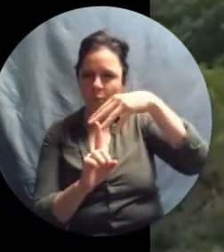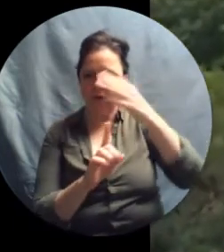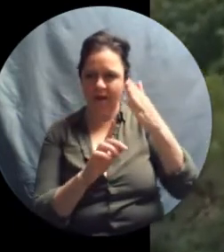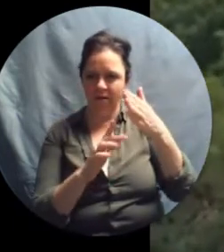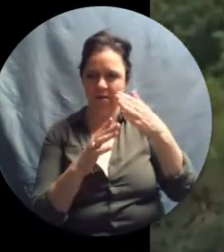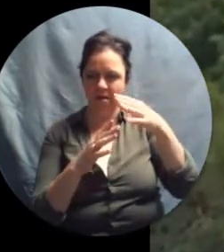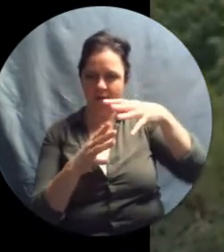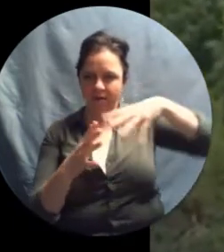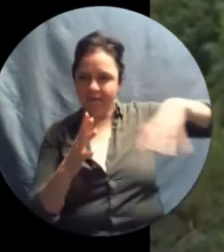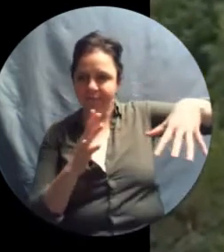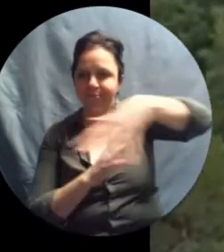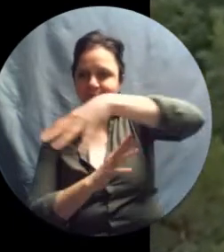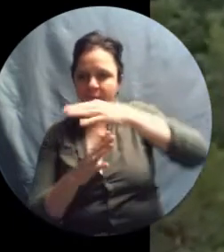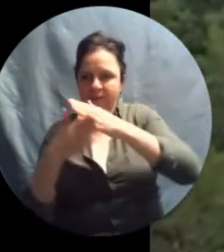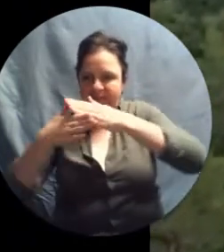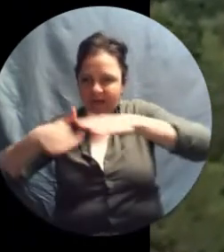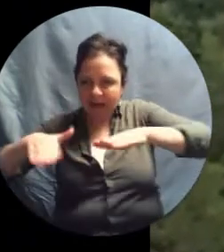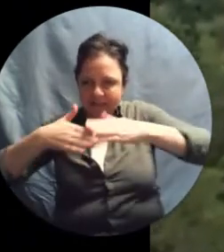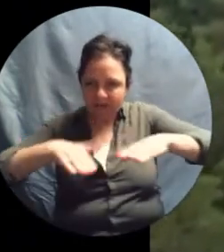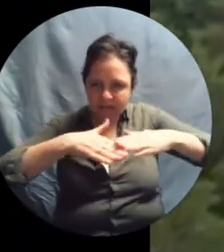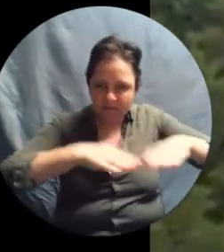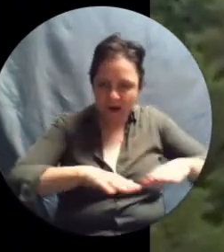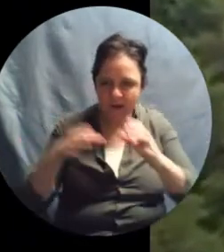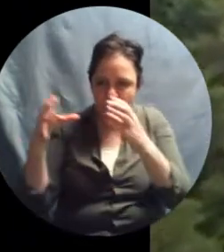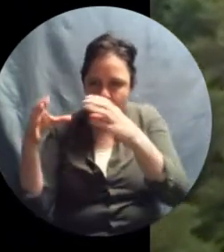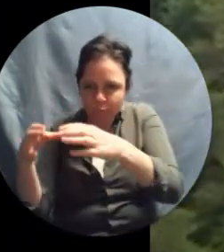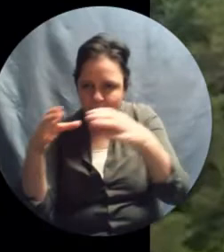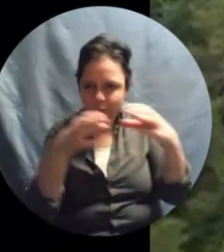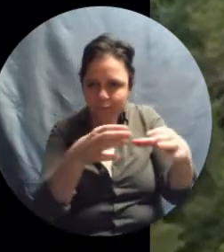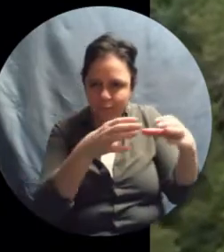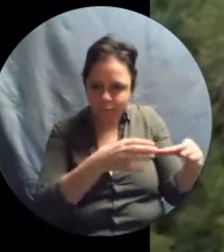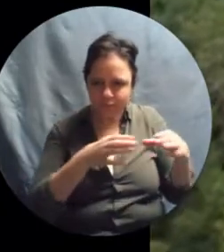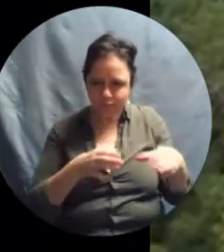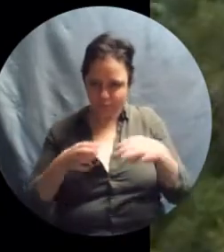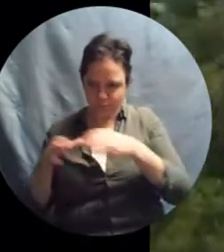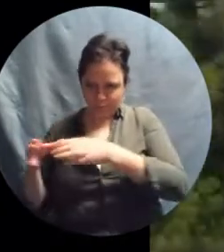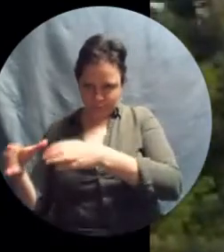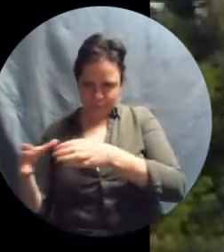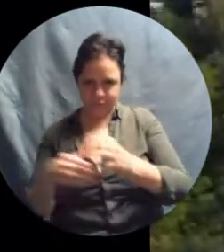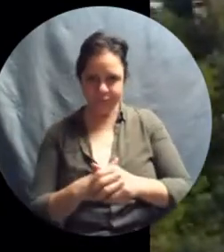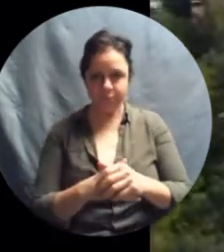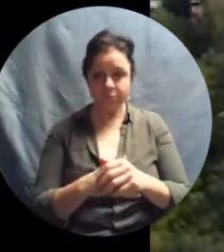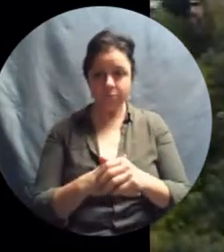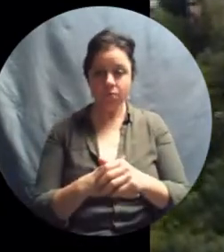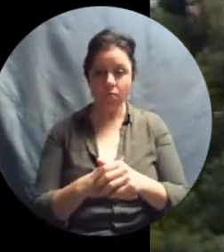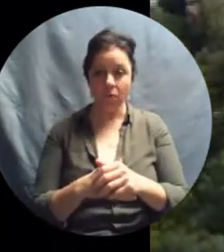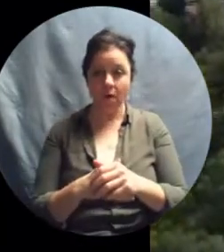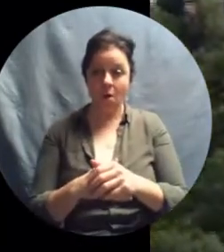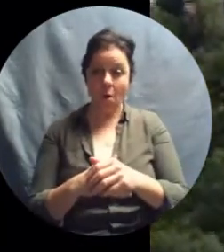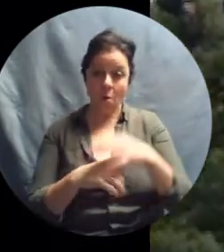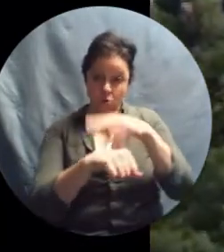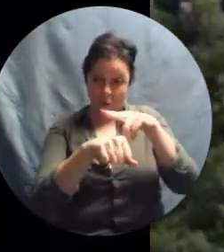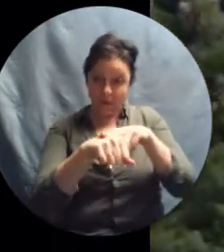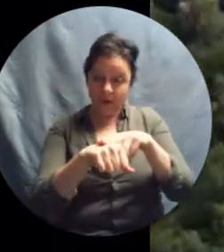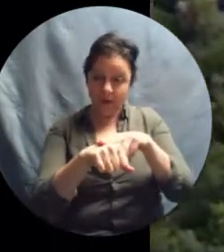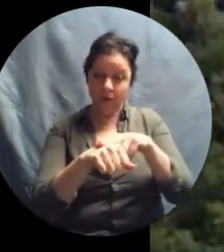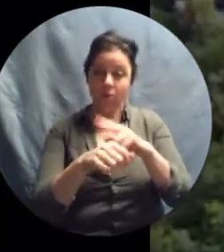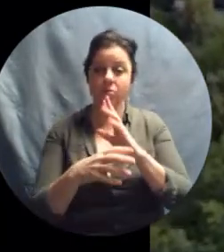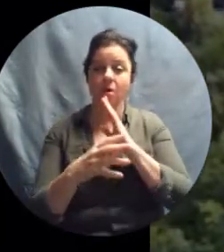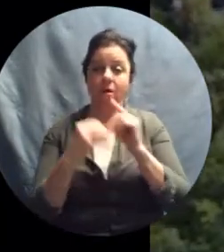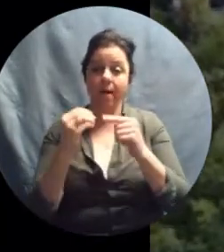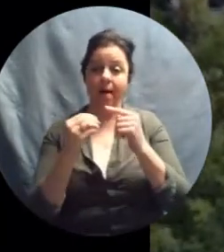this was designed, or this idea of habitat fragmentation came about because we said, well, what if we put, an industrial center